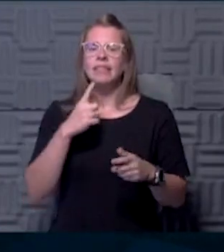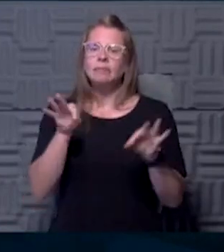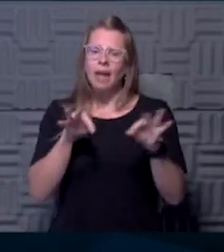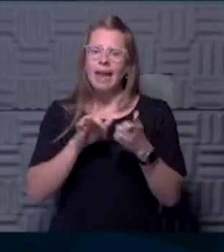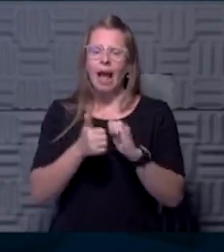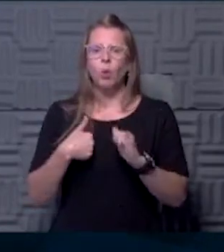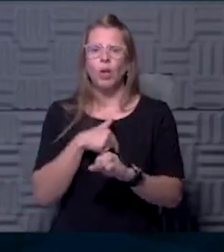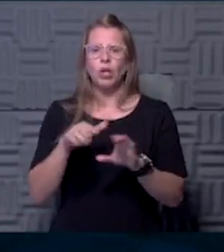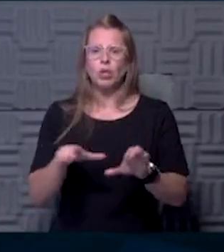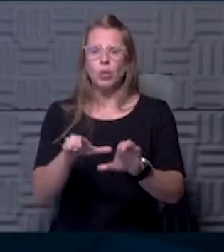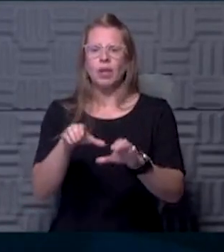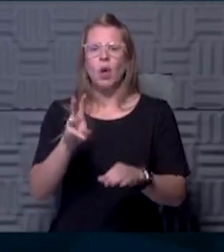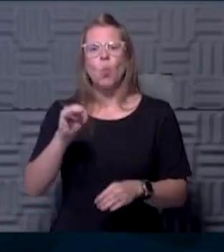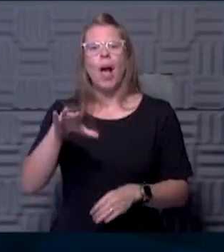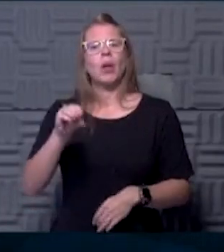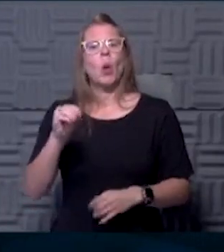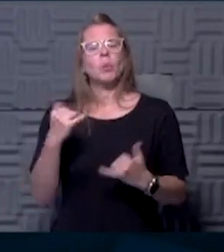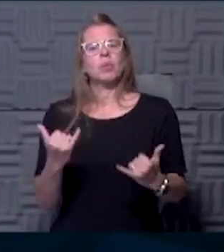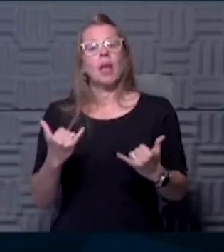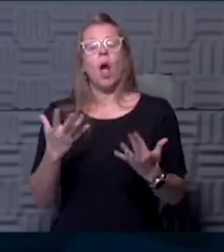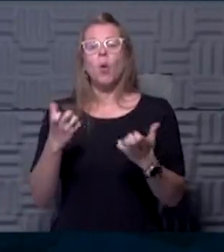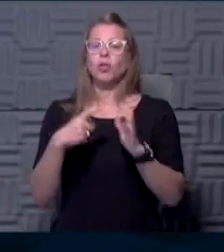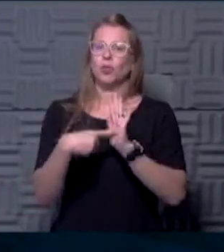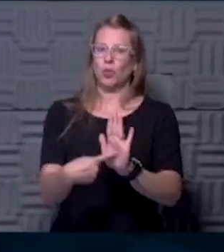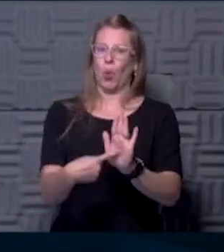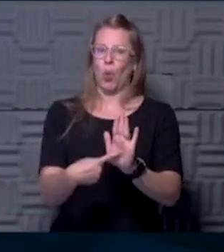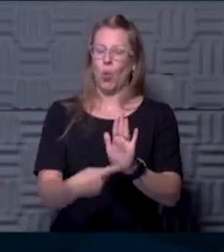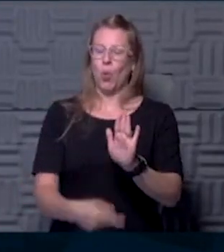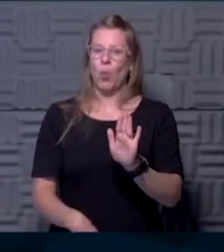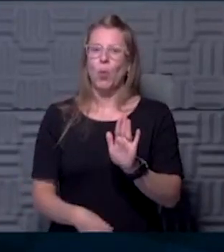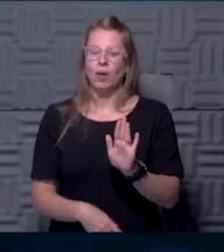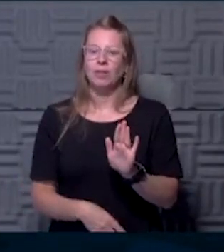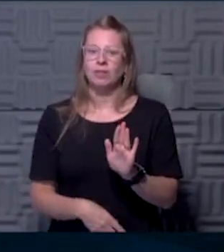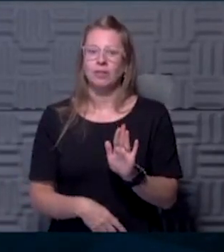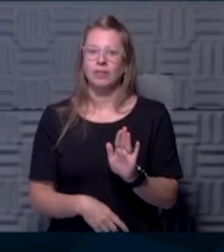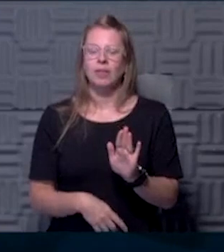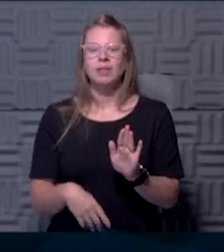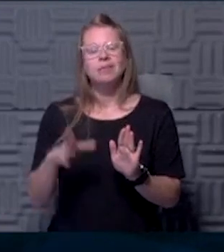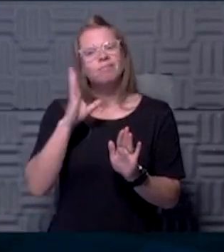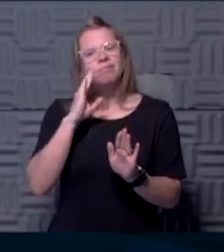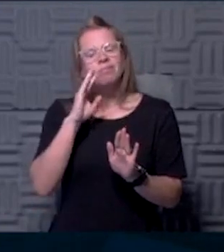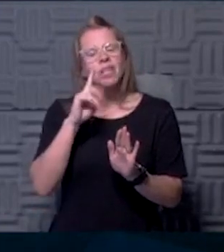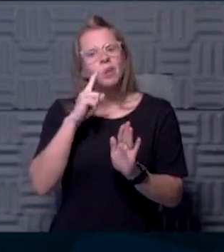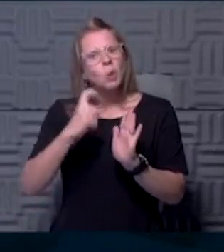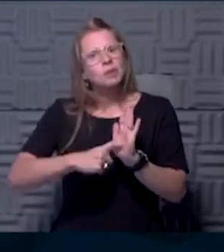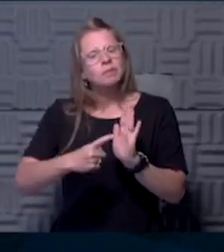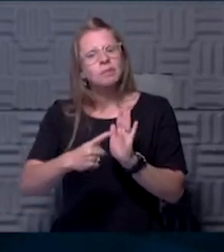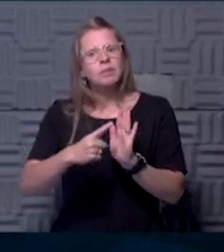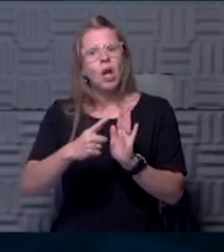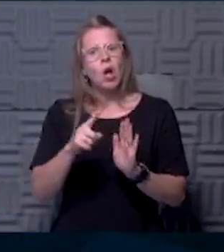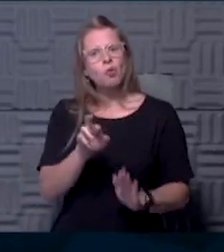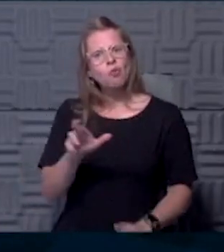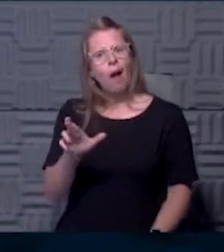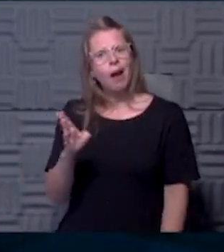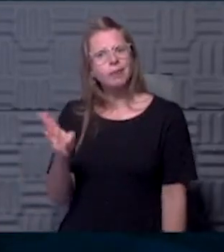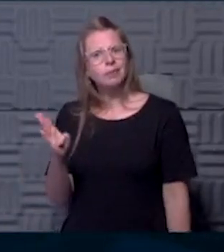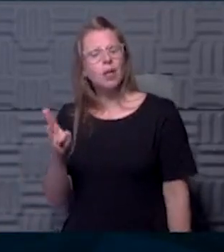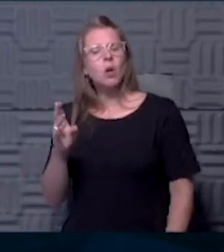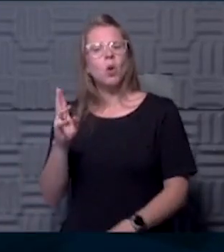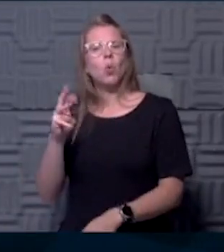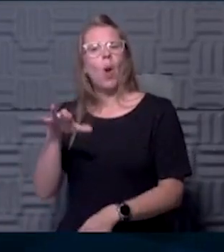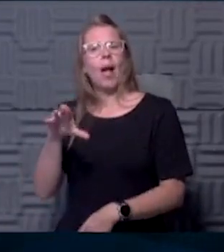today. I wanted to show you this. You can see here toward the right that in Wyandotte